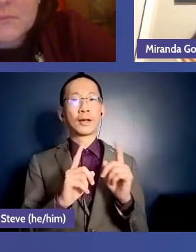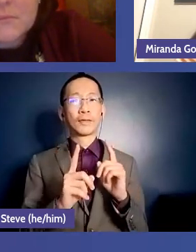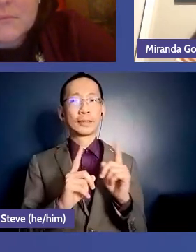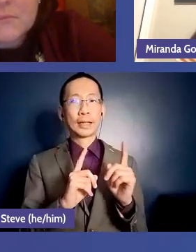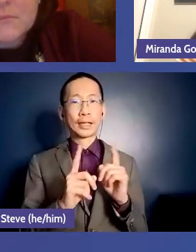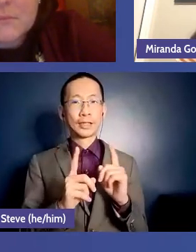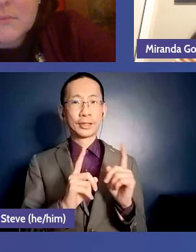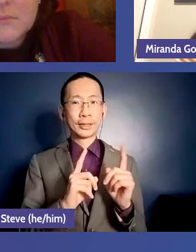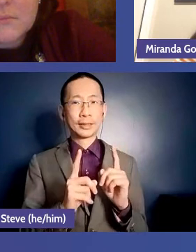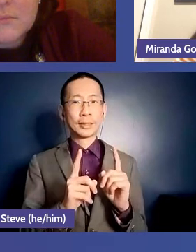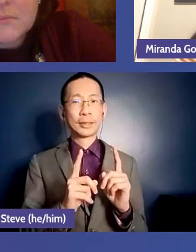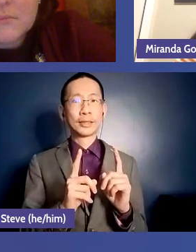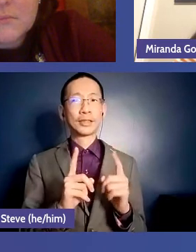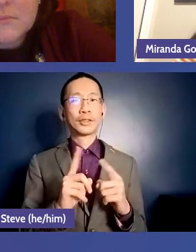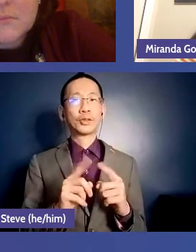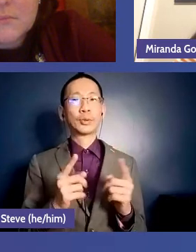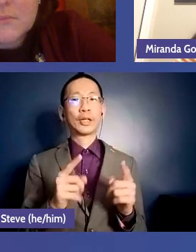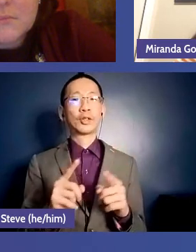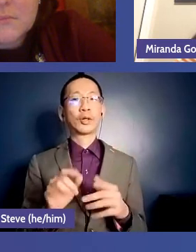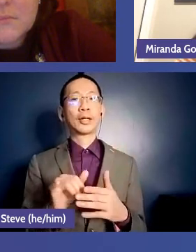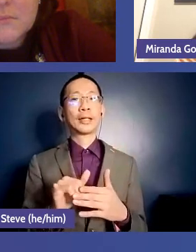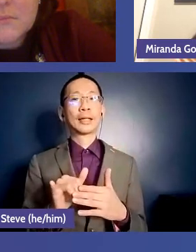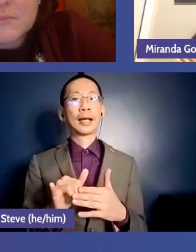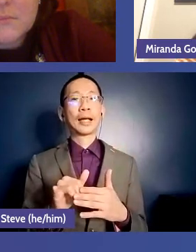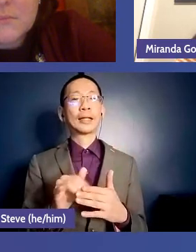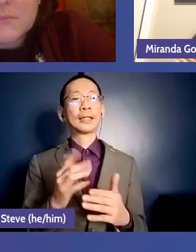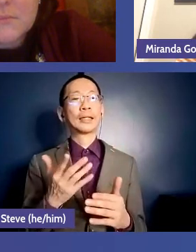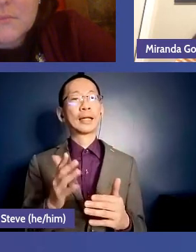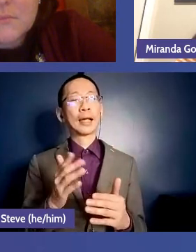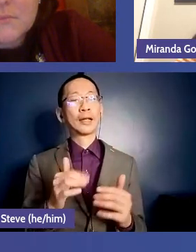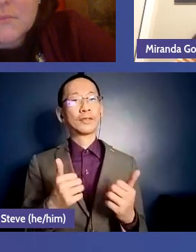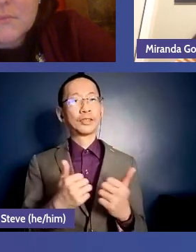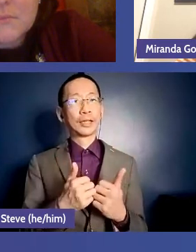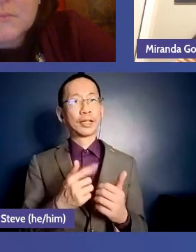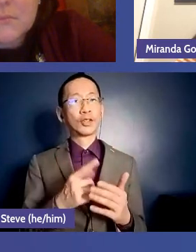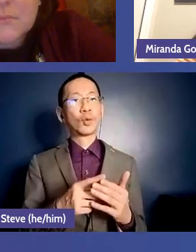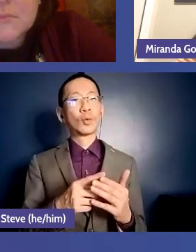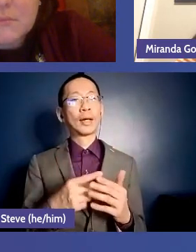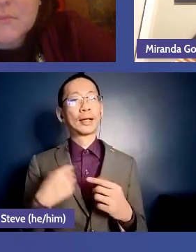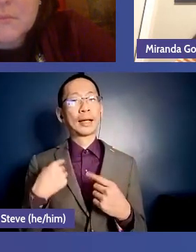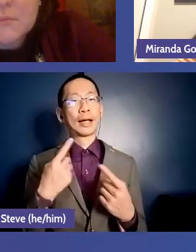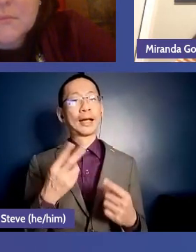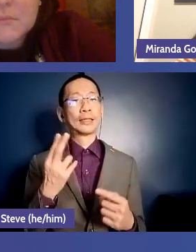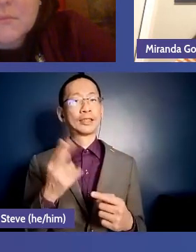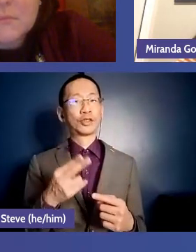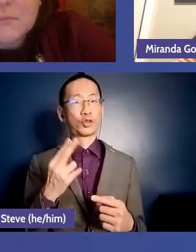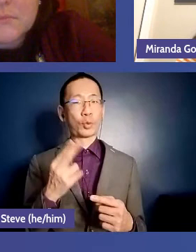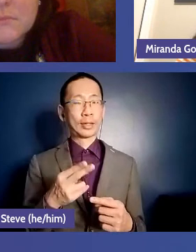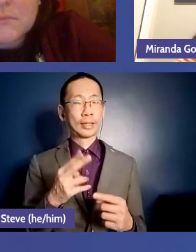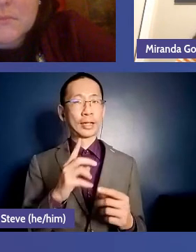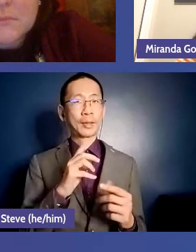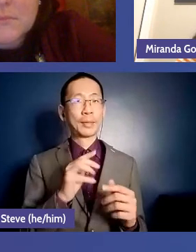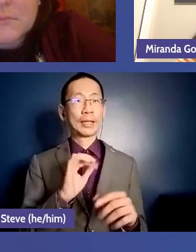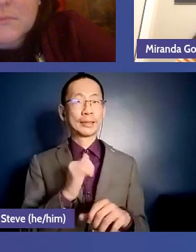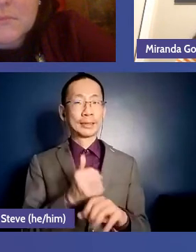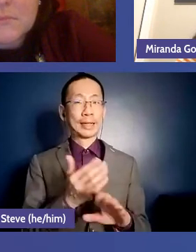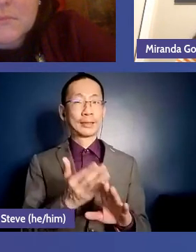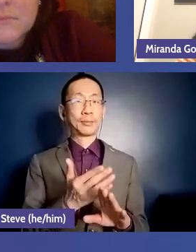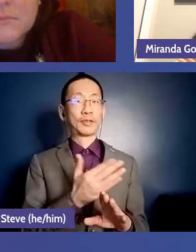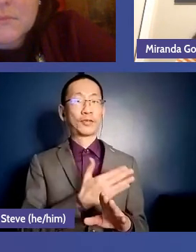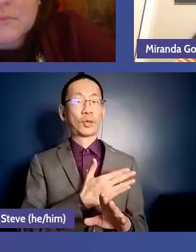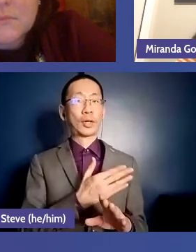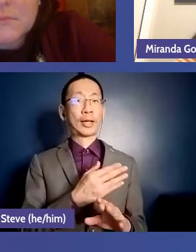conversations to occur that kind of challenge what has historically been the precedent,